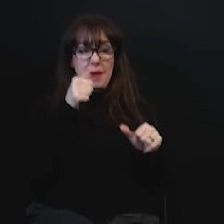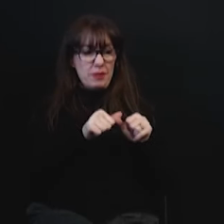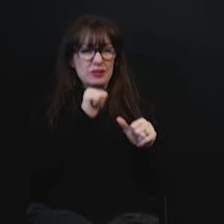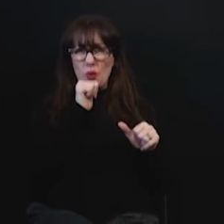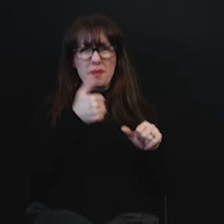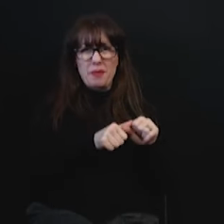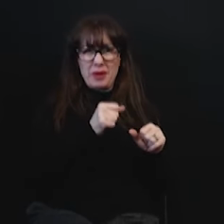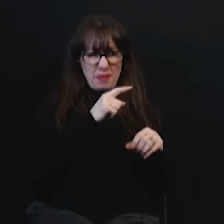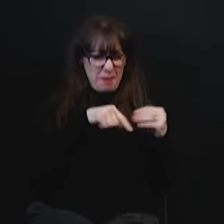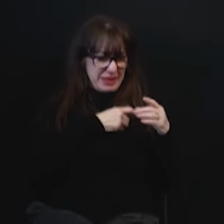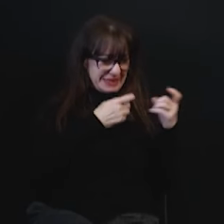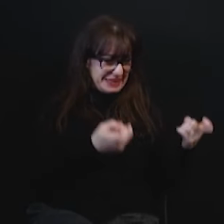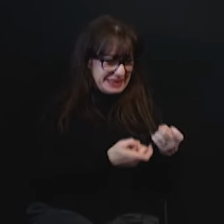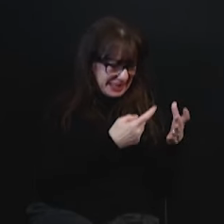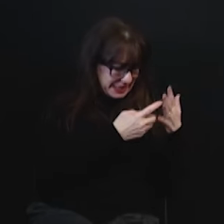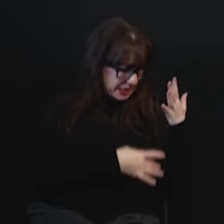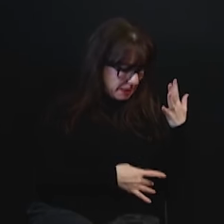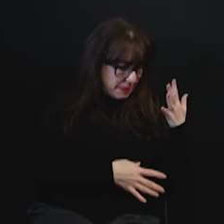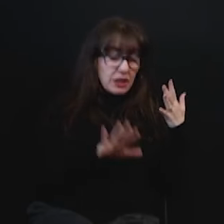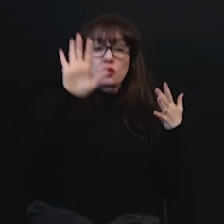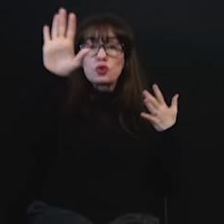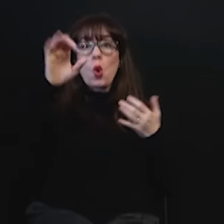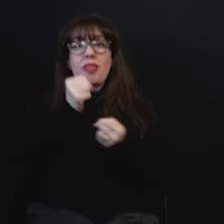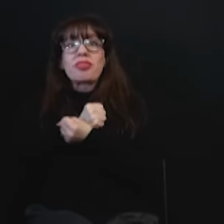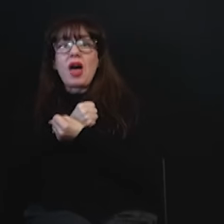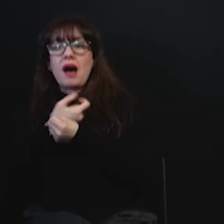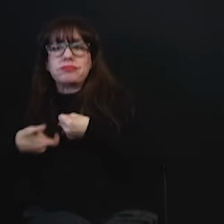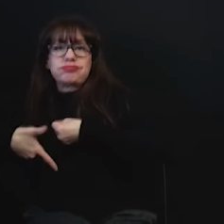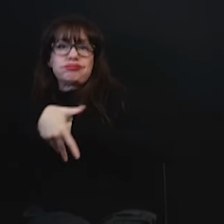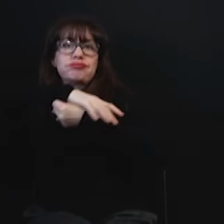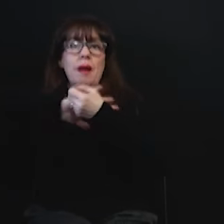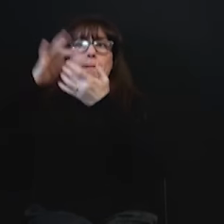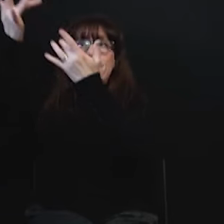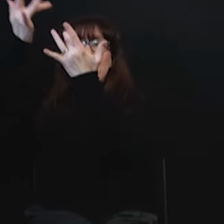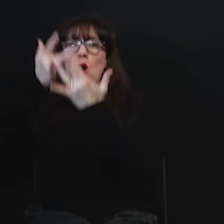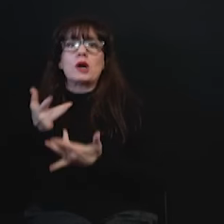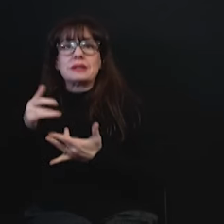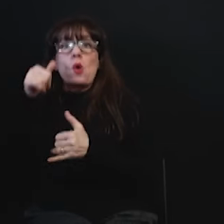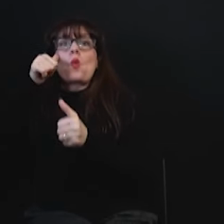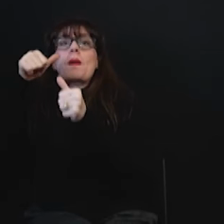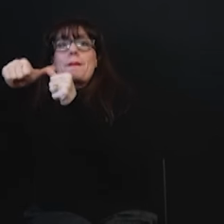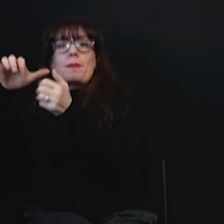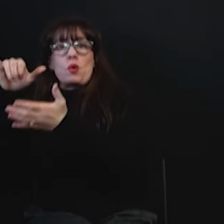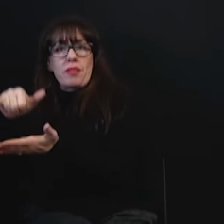sins, David prays, but in light of your unfailing love and mercy, O God.